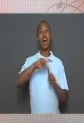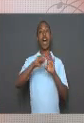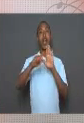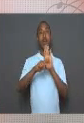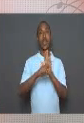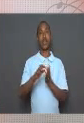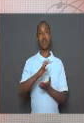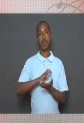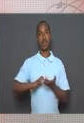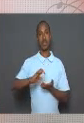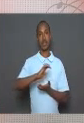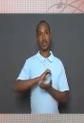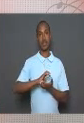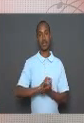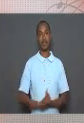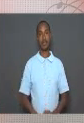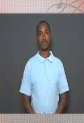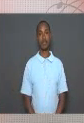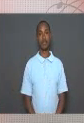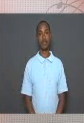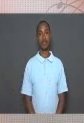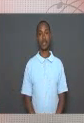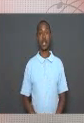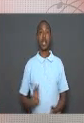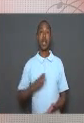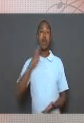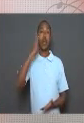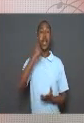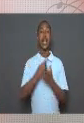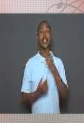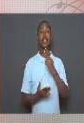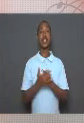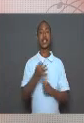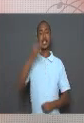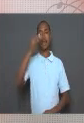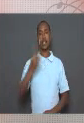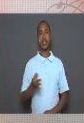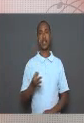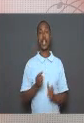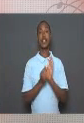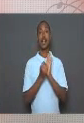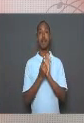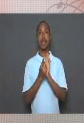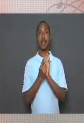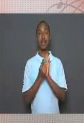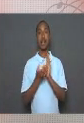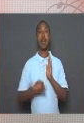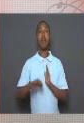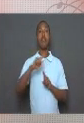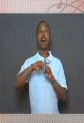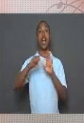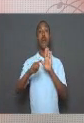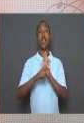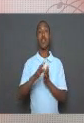ionic compounds. We will discuss specific examples of